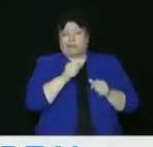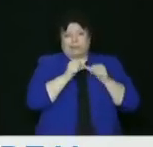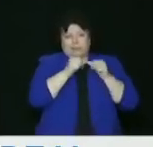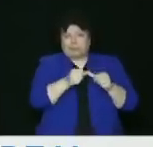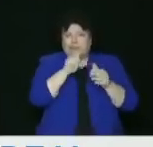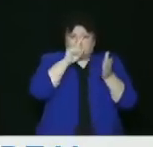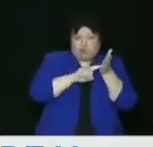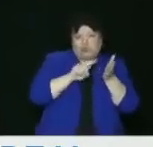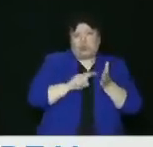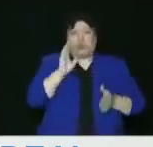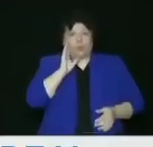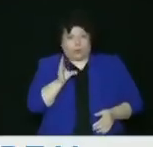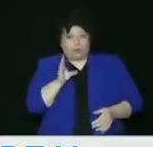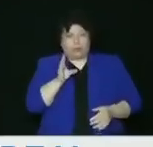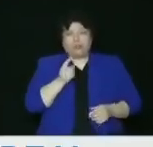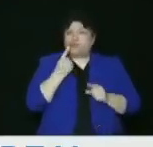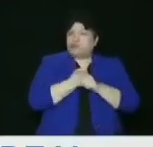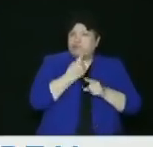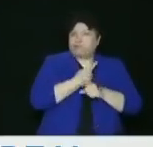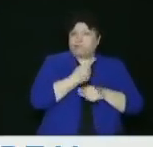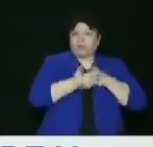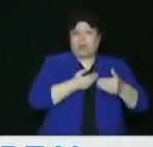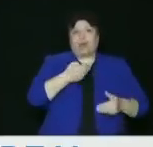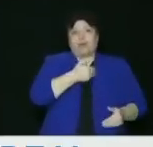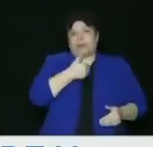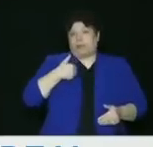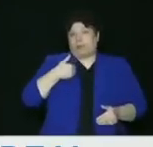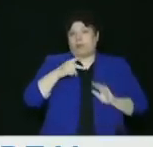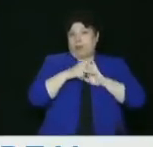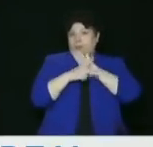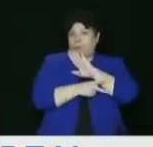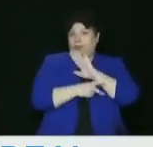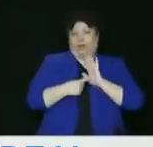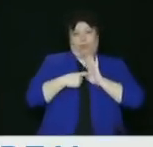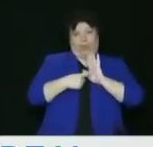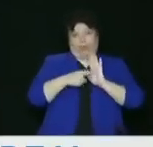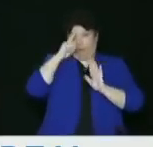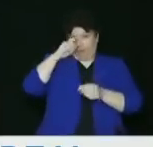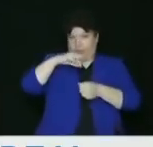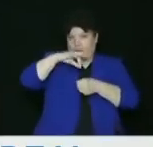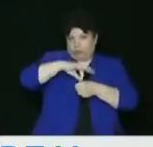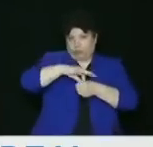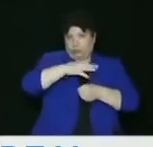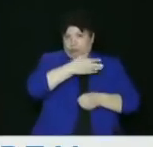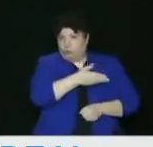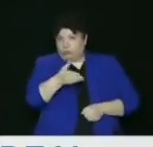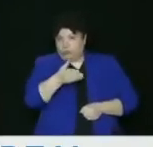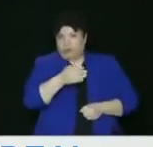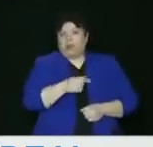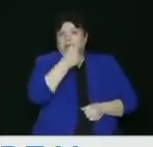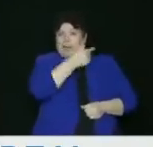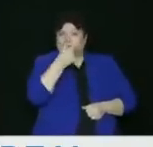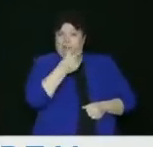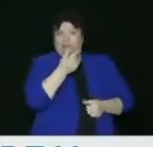And members of Parliament will continue representing their constituents and holding the government to account.